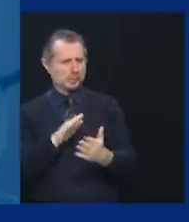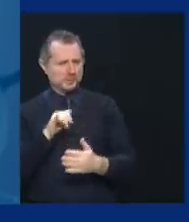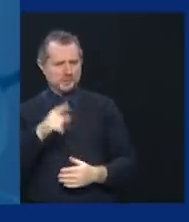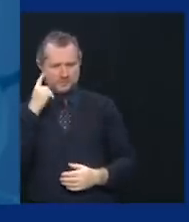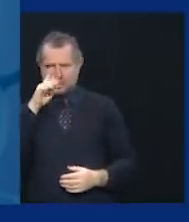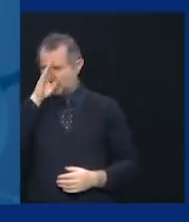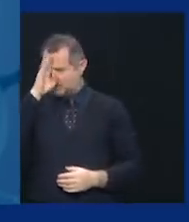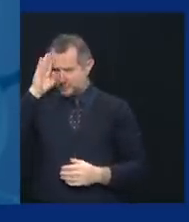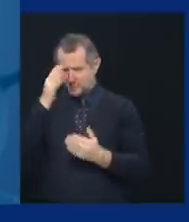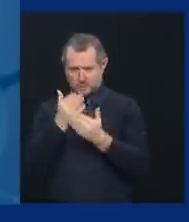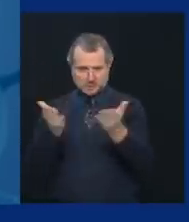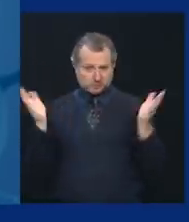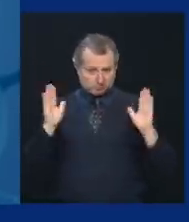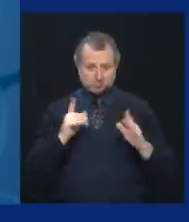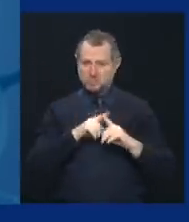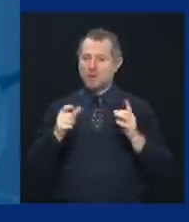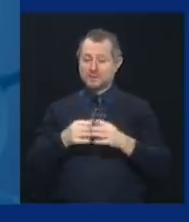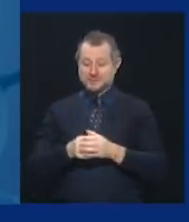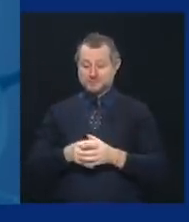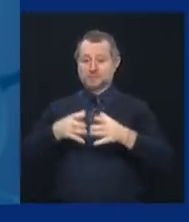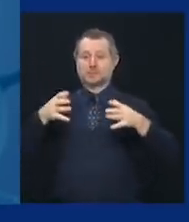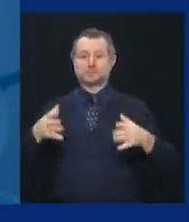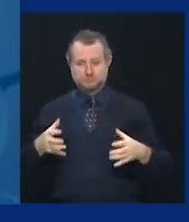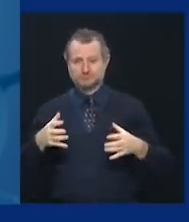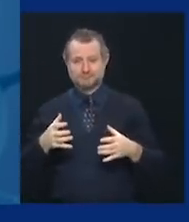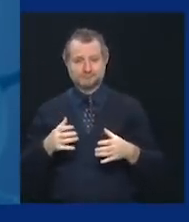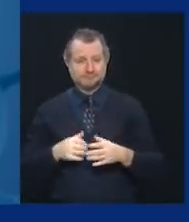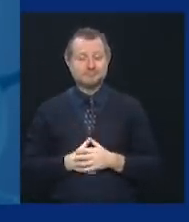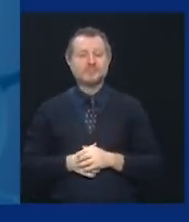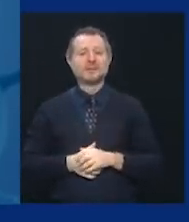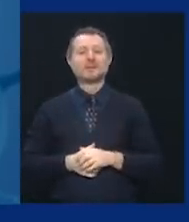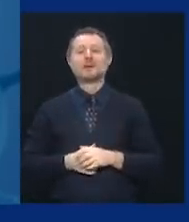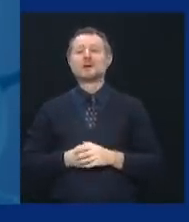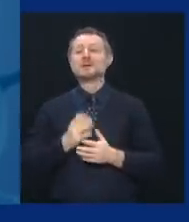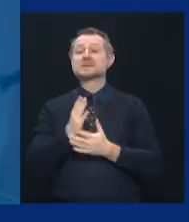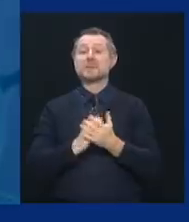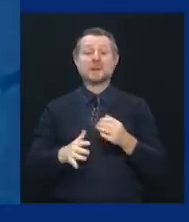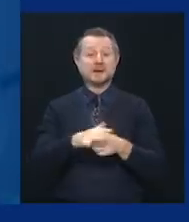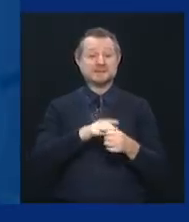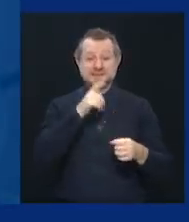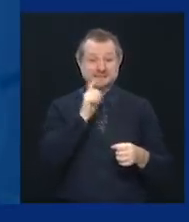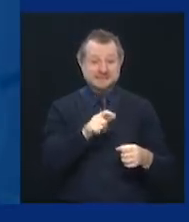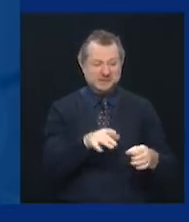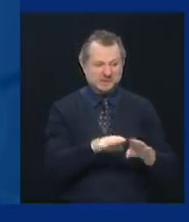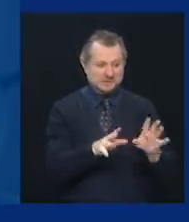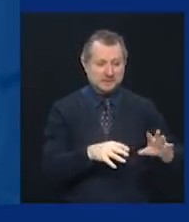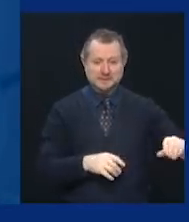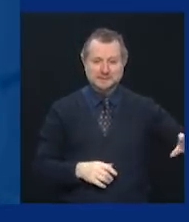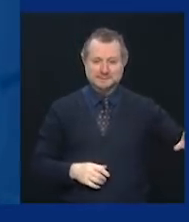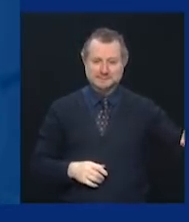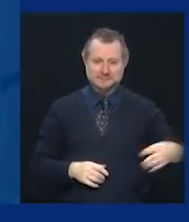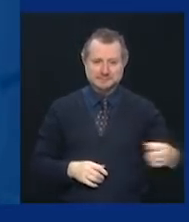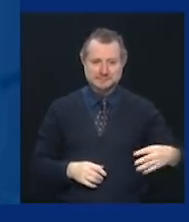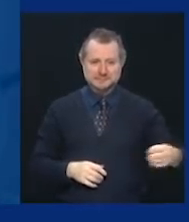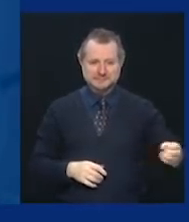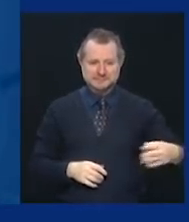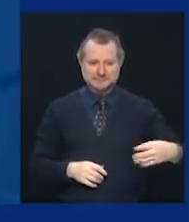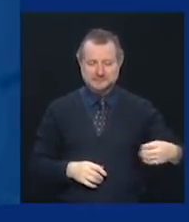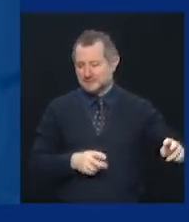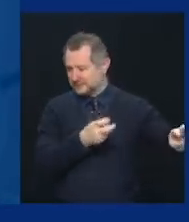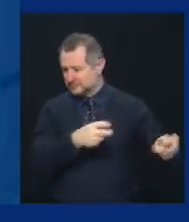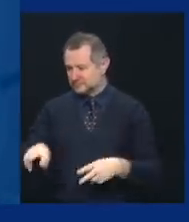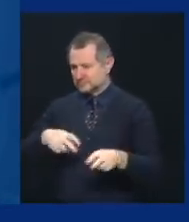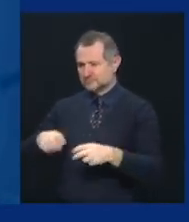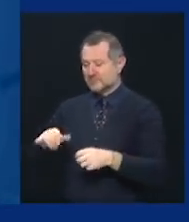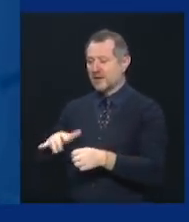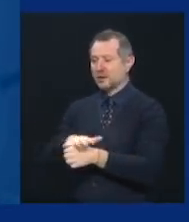but they're adding capacity, they're closing down units that they don't need to add capacity,